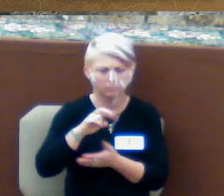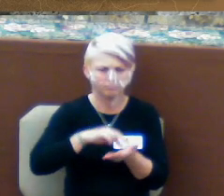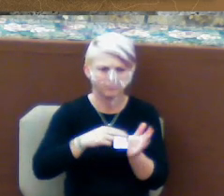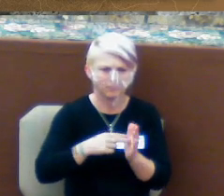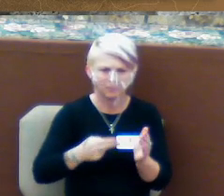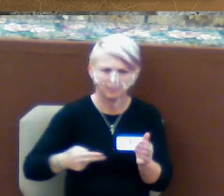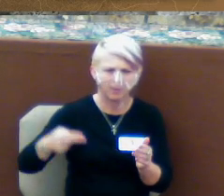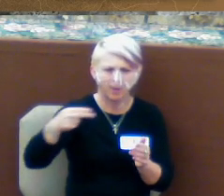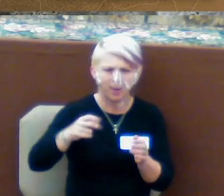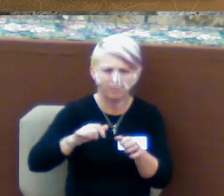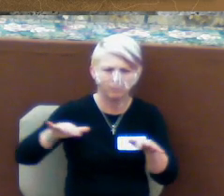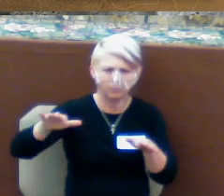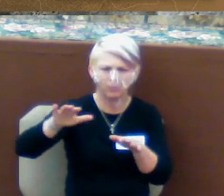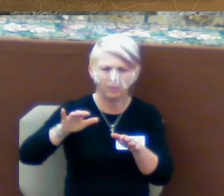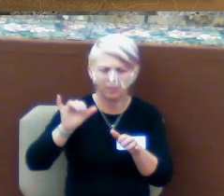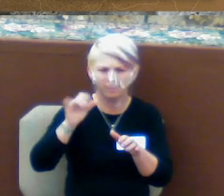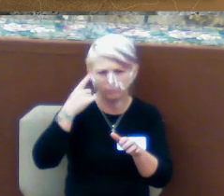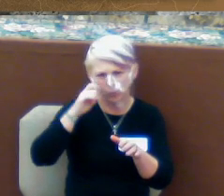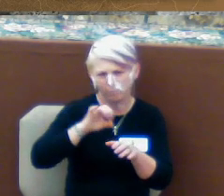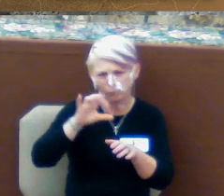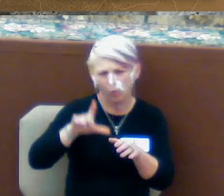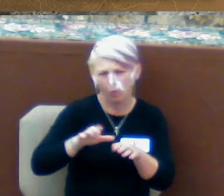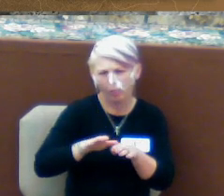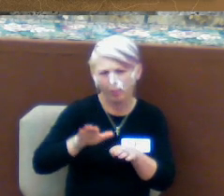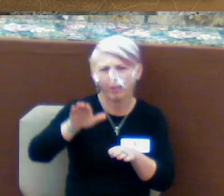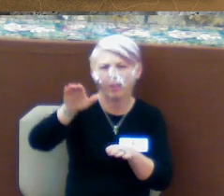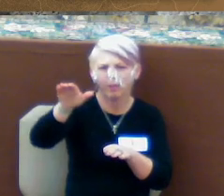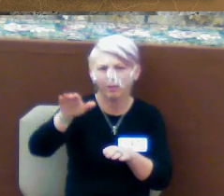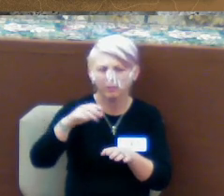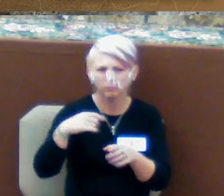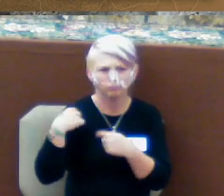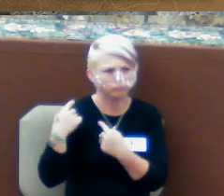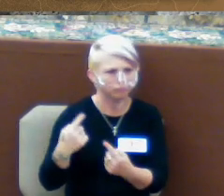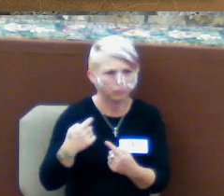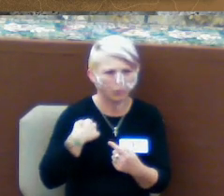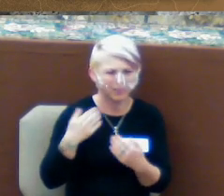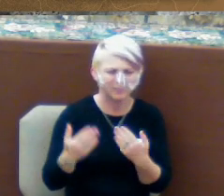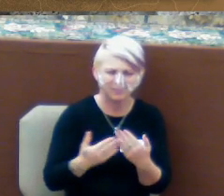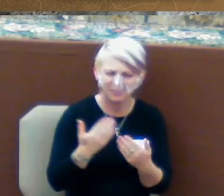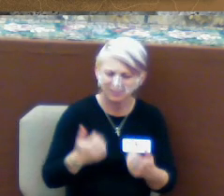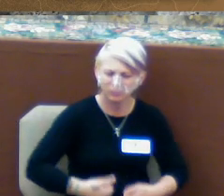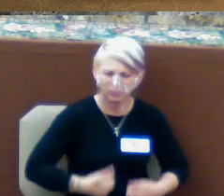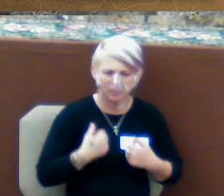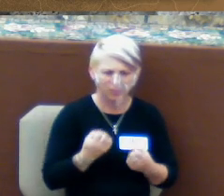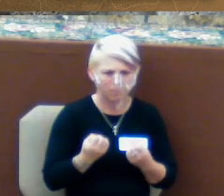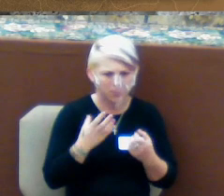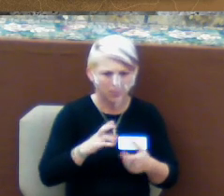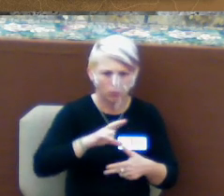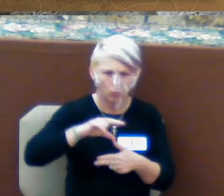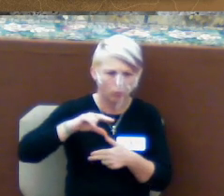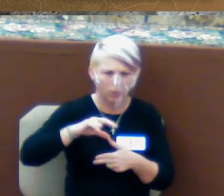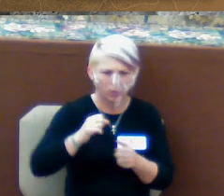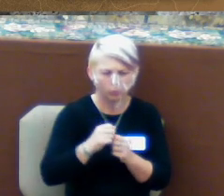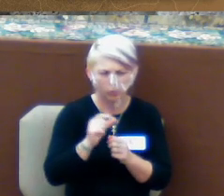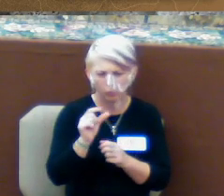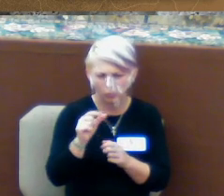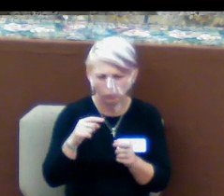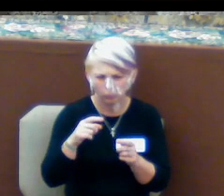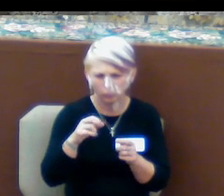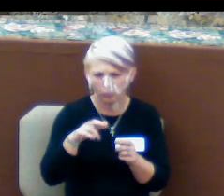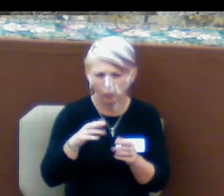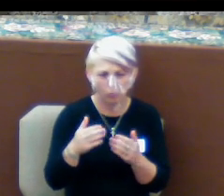as Florida elevation goes. So far, we have easily survived several hurricanes with little to no